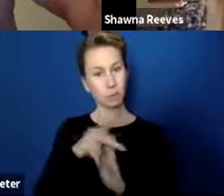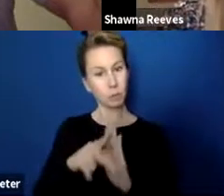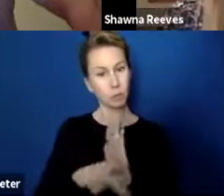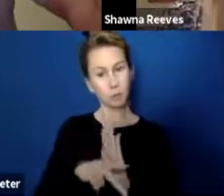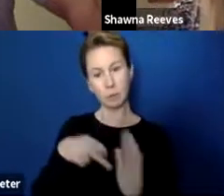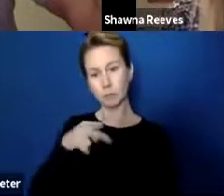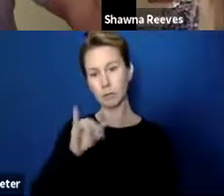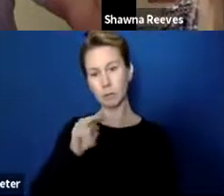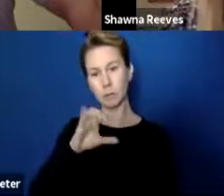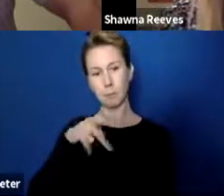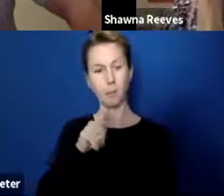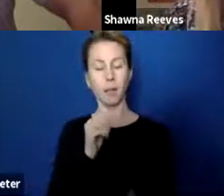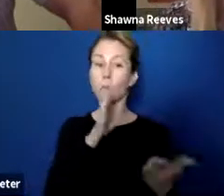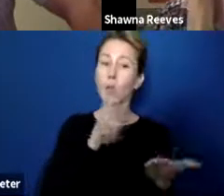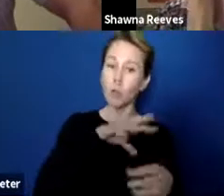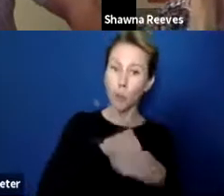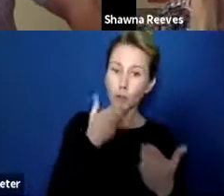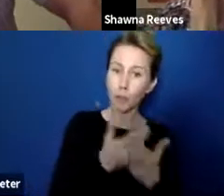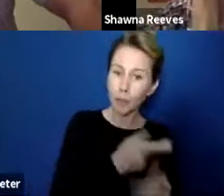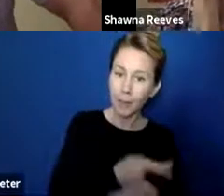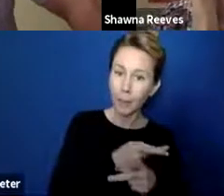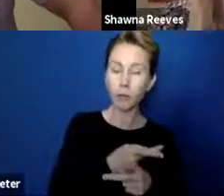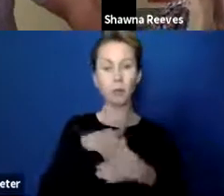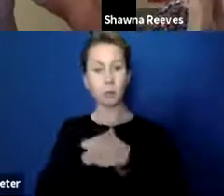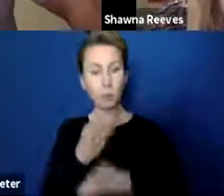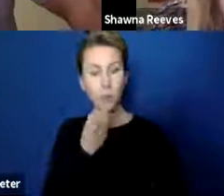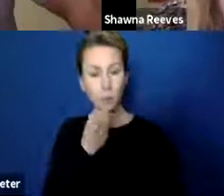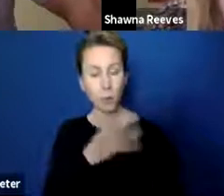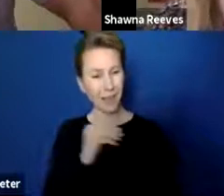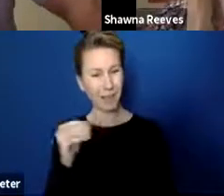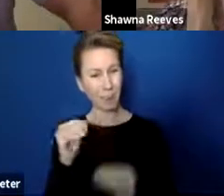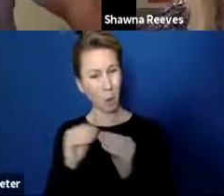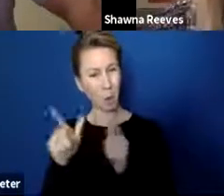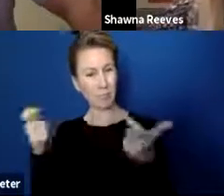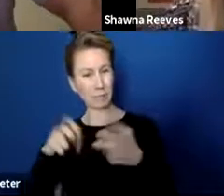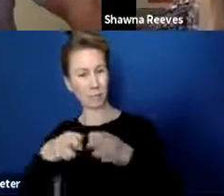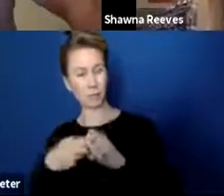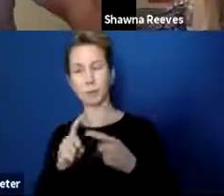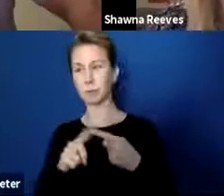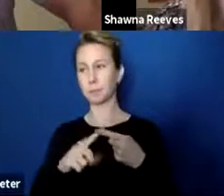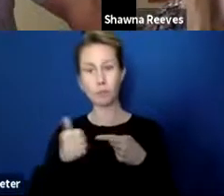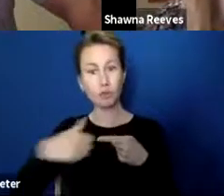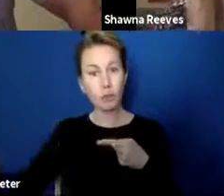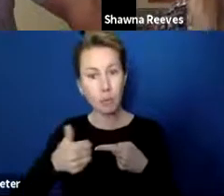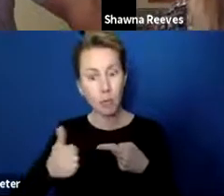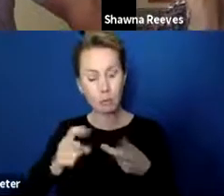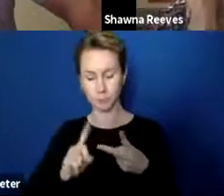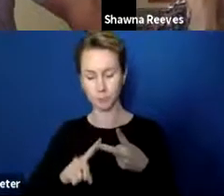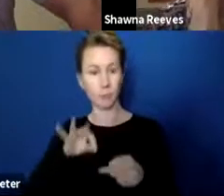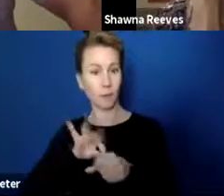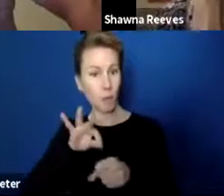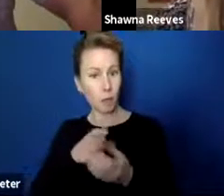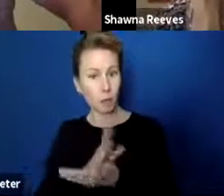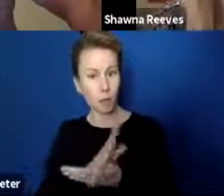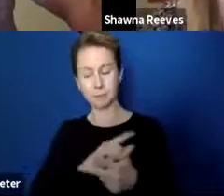for policies nationally and locally that can help us impact seniors' lives. And so I think it's important to note that the